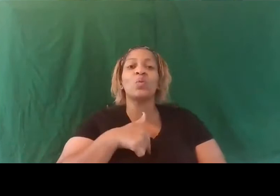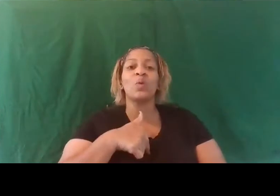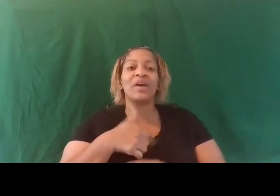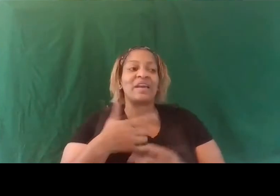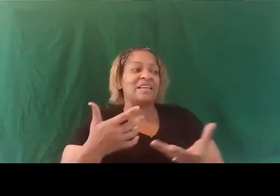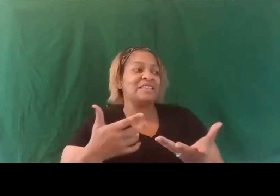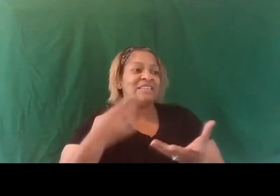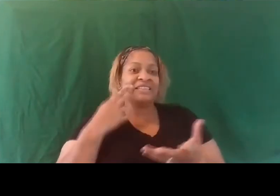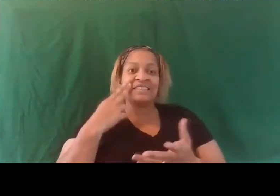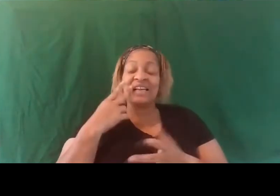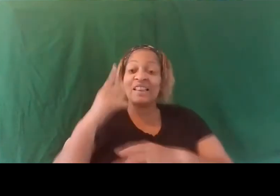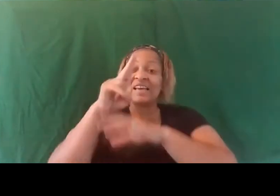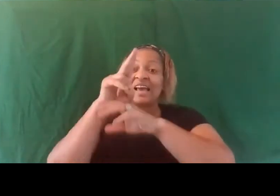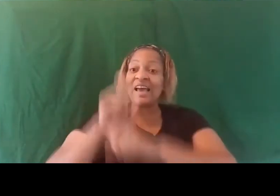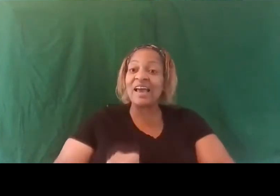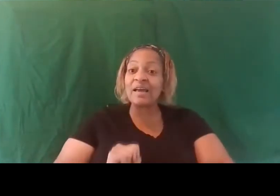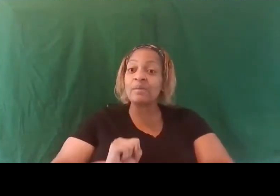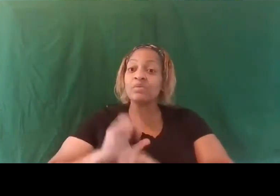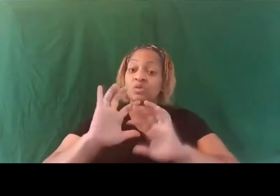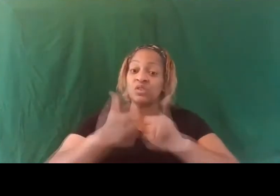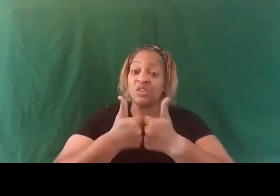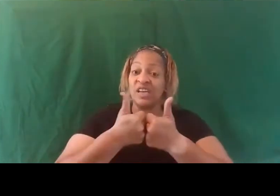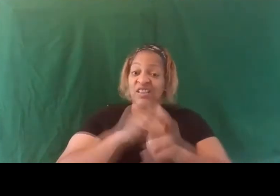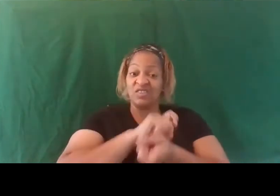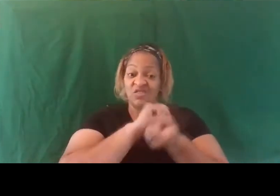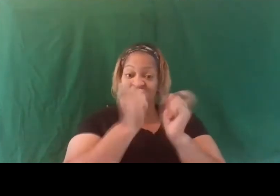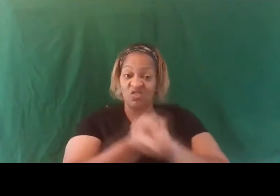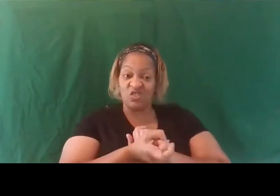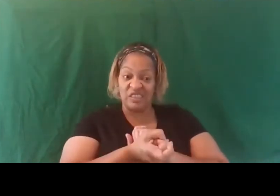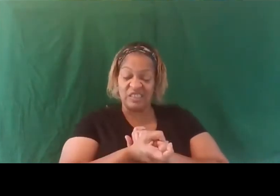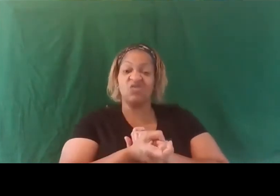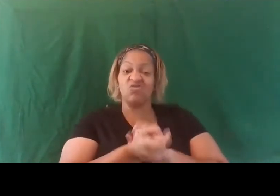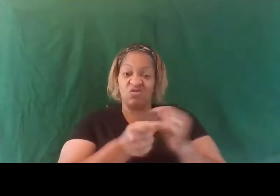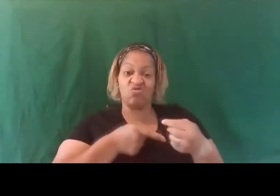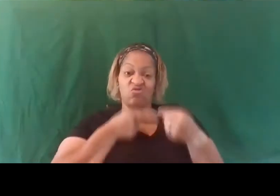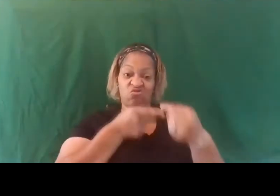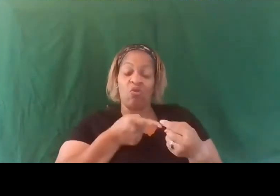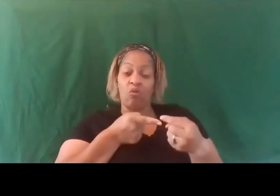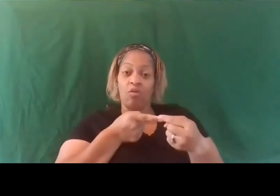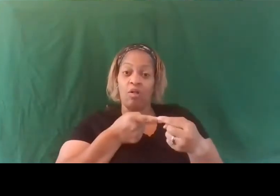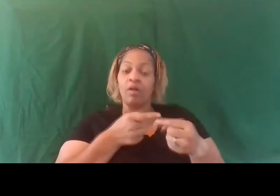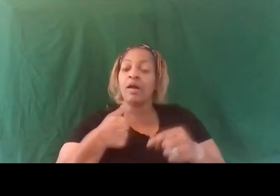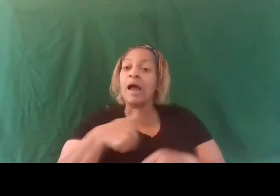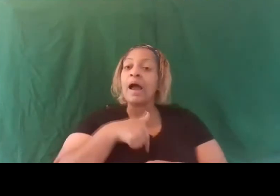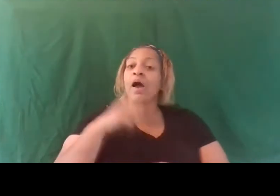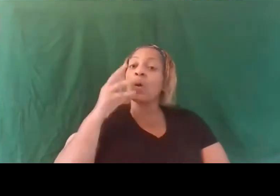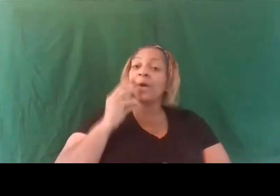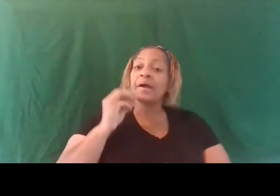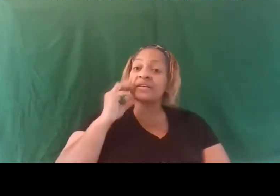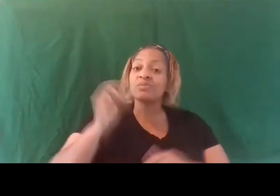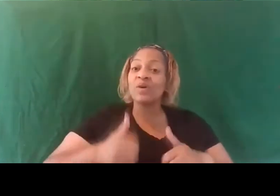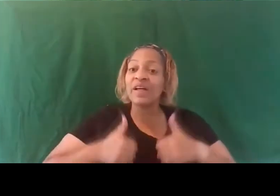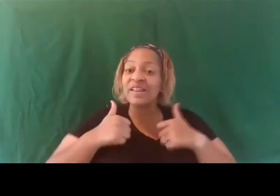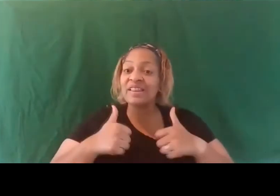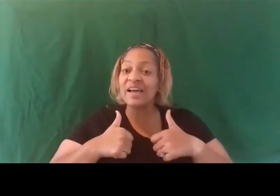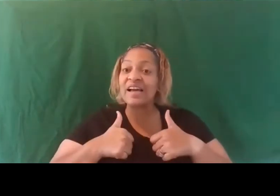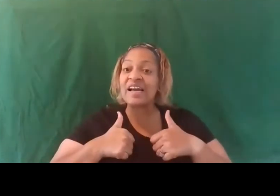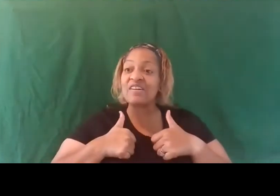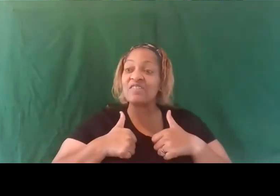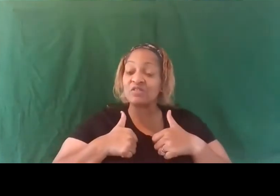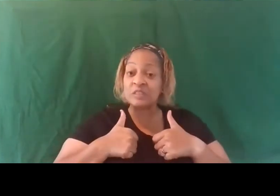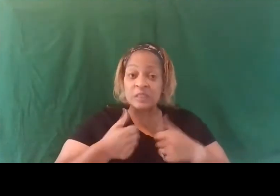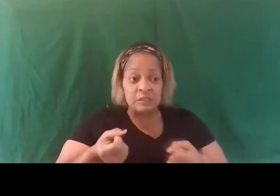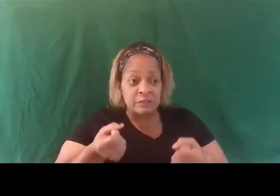Habits can be challenging to change. Our experiences of life can feel uncertain,